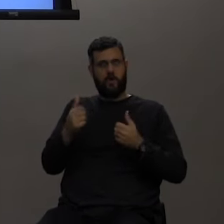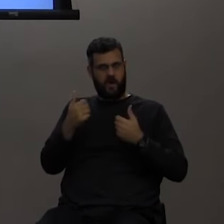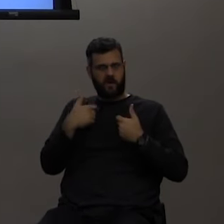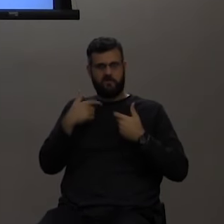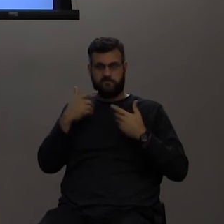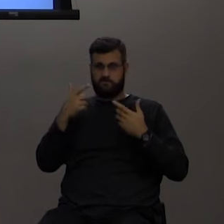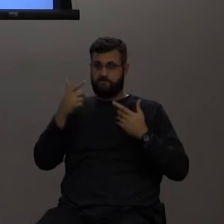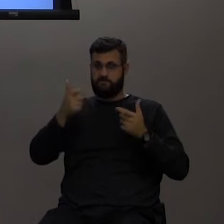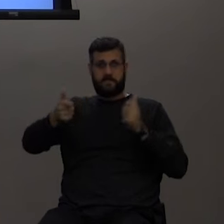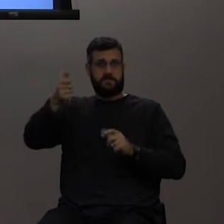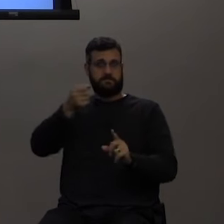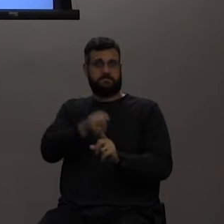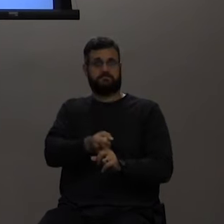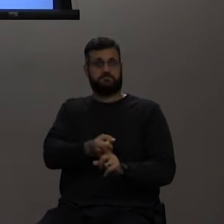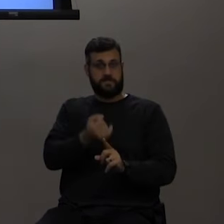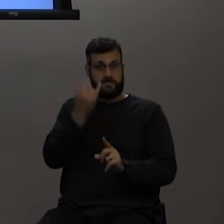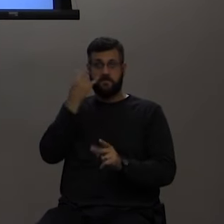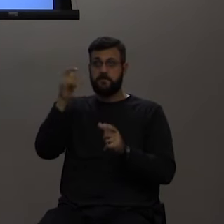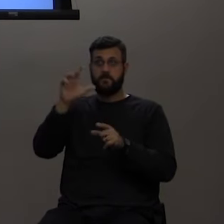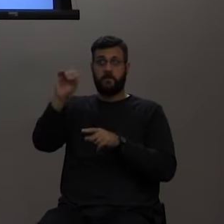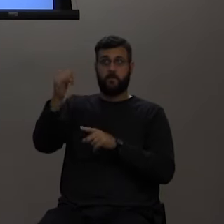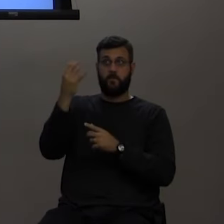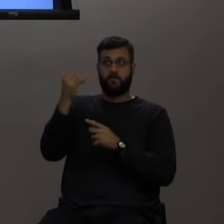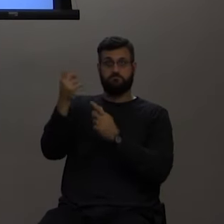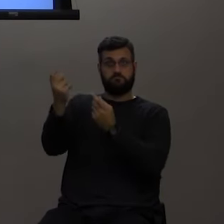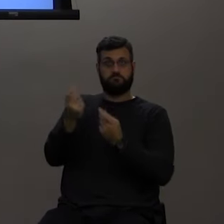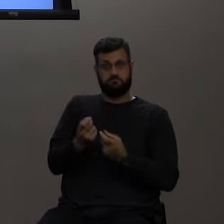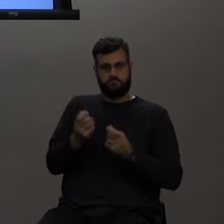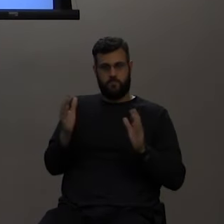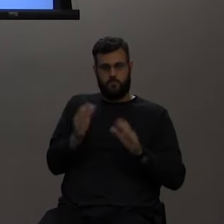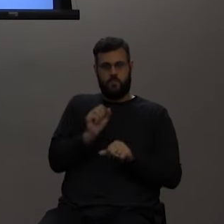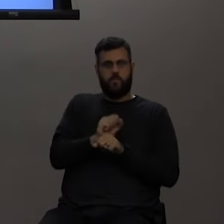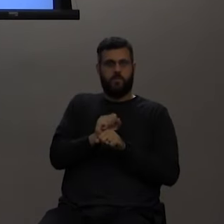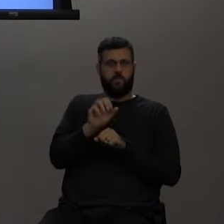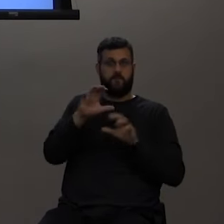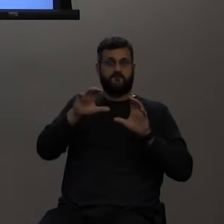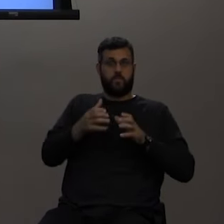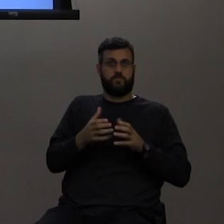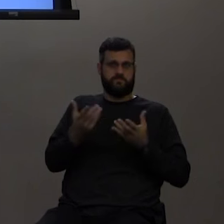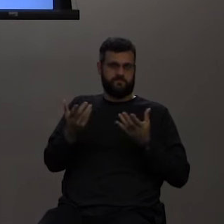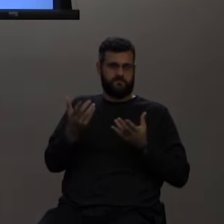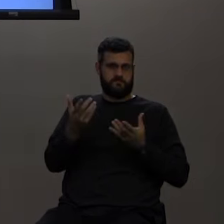greater impact if targeting those larger companies.